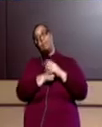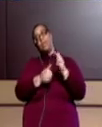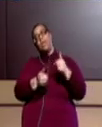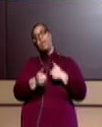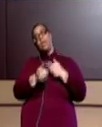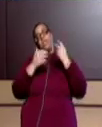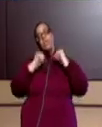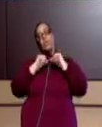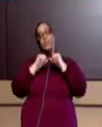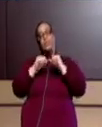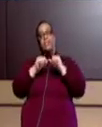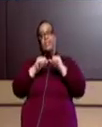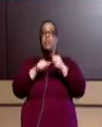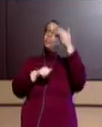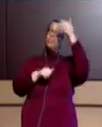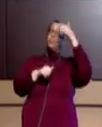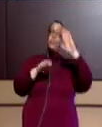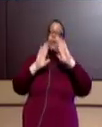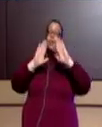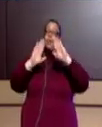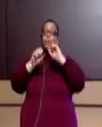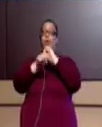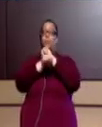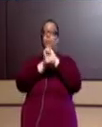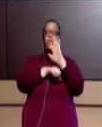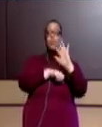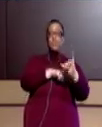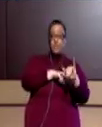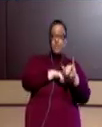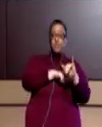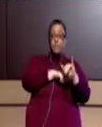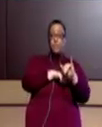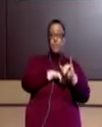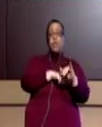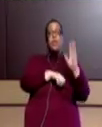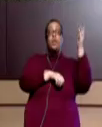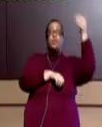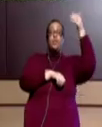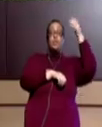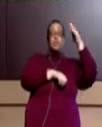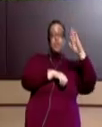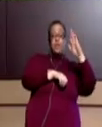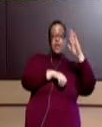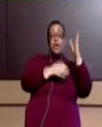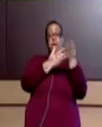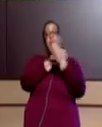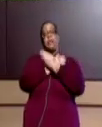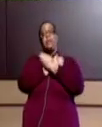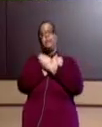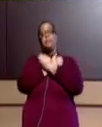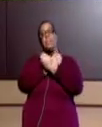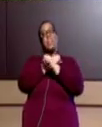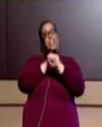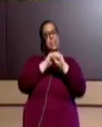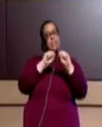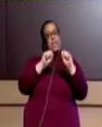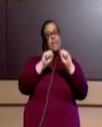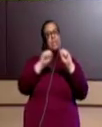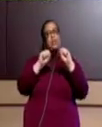The God who works miracles, yes, you are. You're still the God of signs, wonders, and